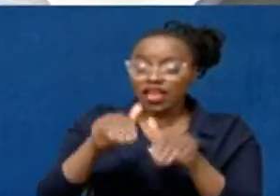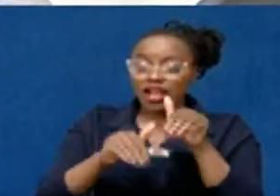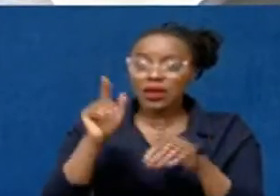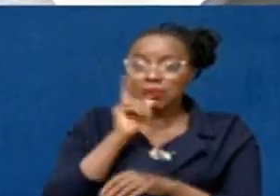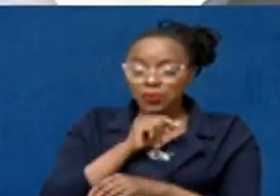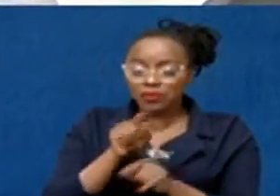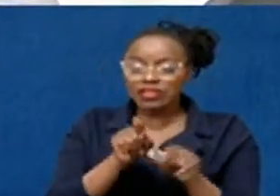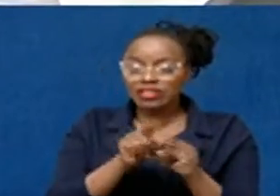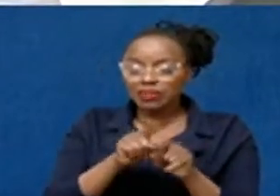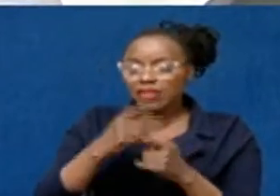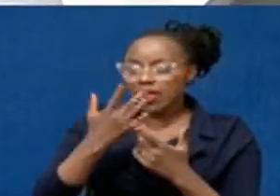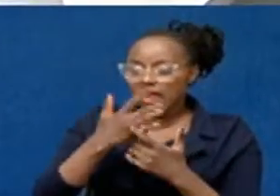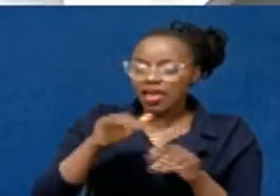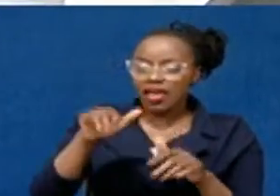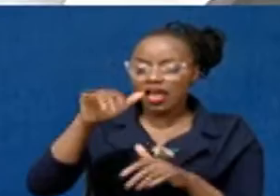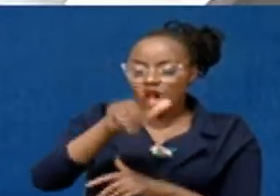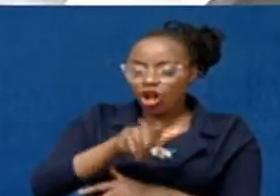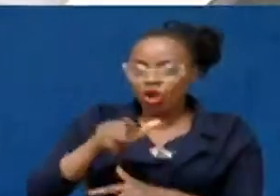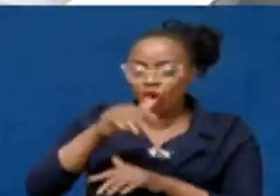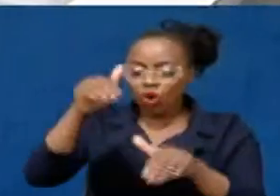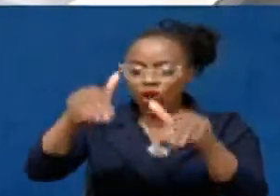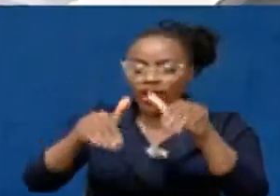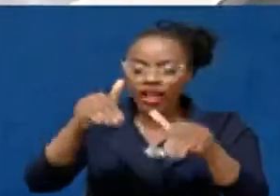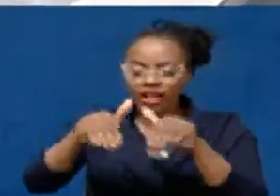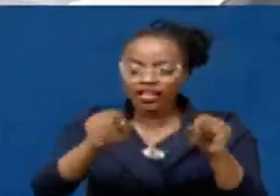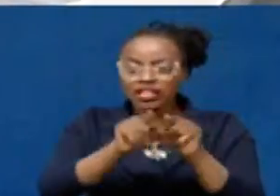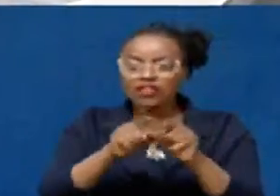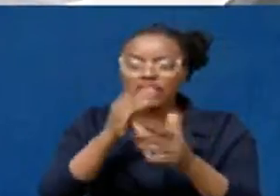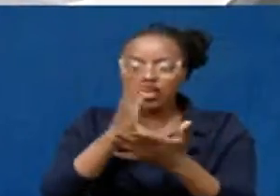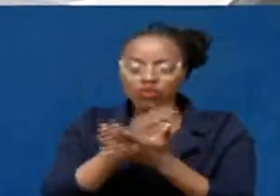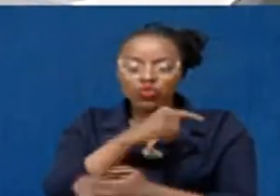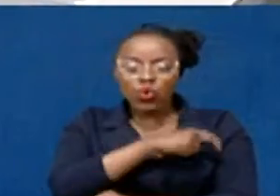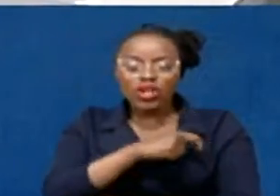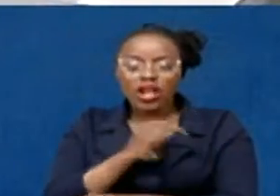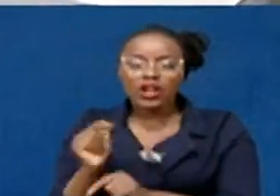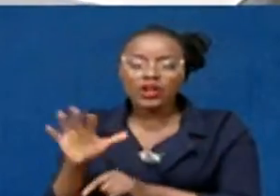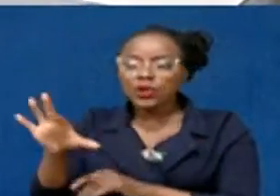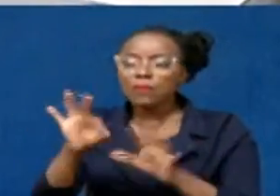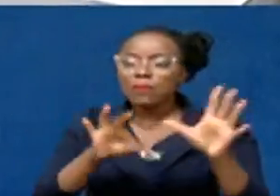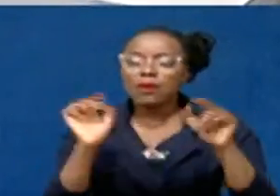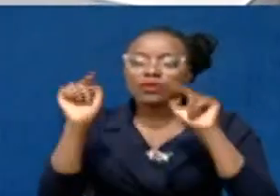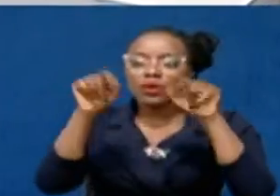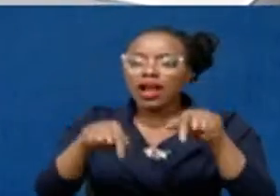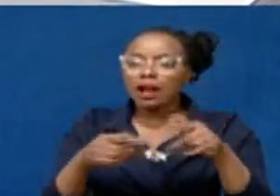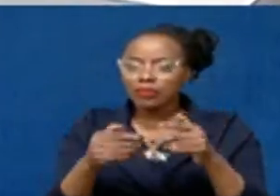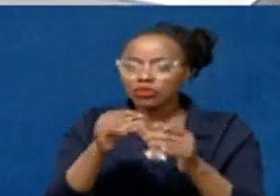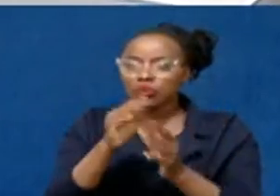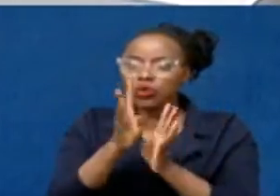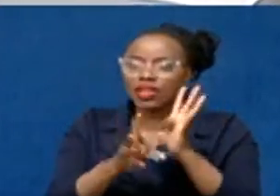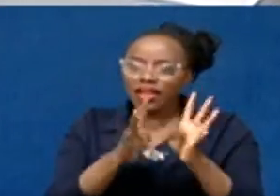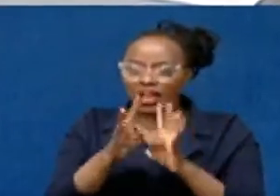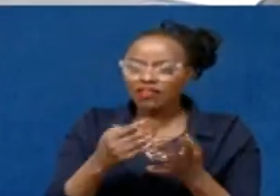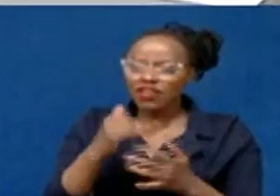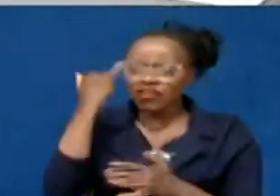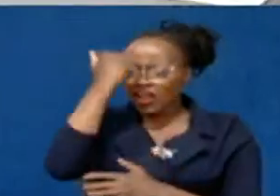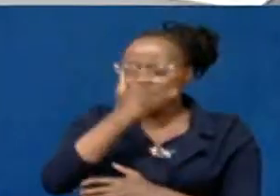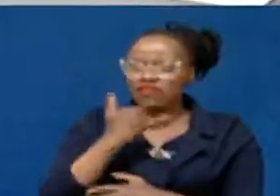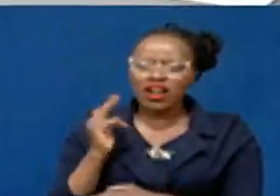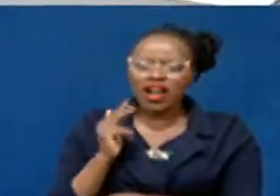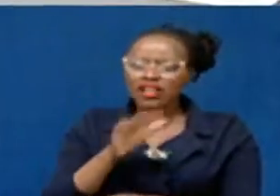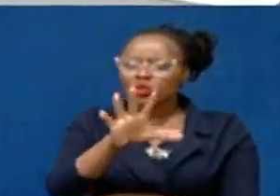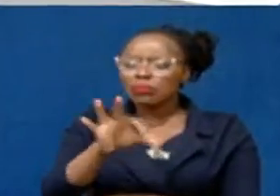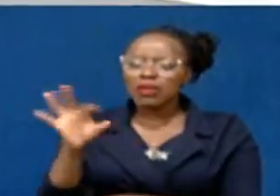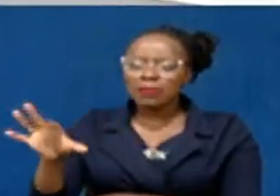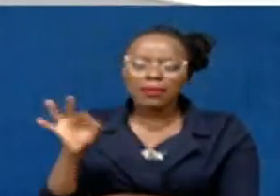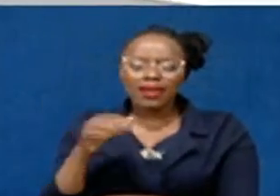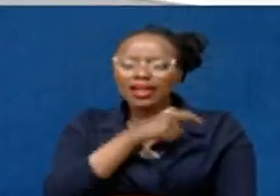elections, grassroots elections, so that actually real delegates were picked to go to Kasarani. You asked the question, Yvonne, how do we pick the